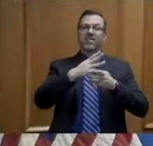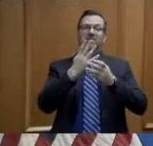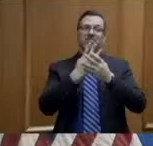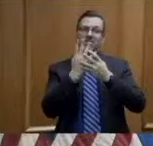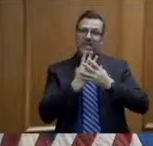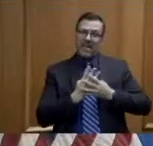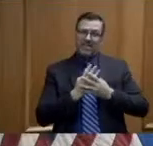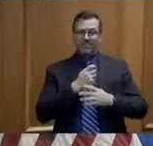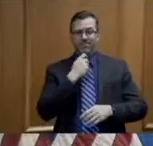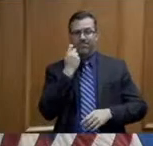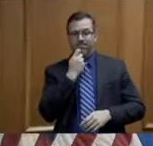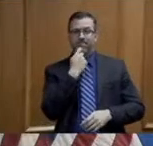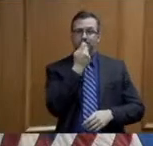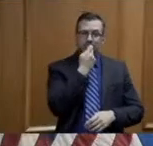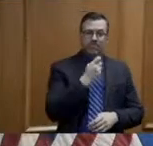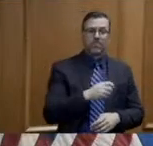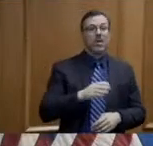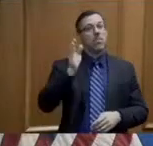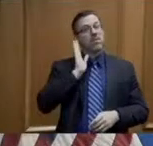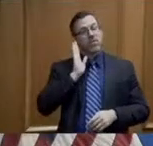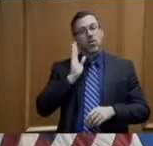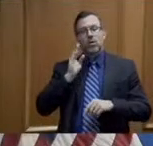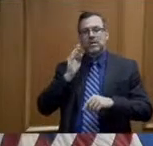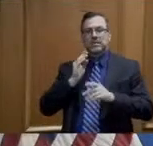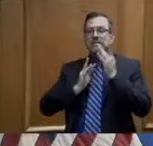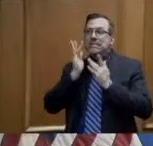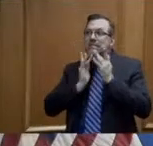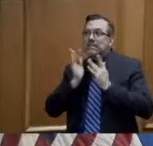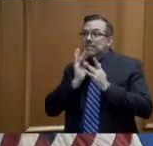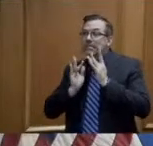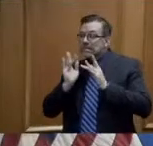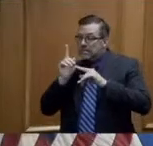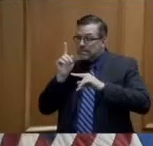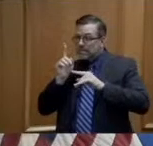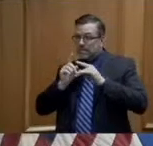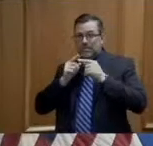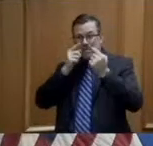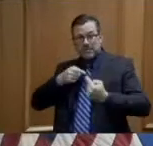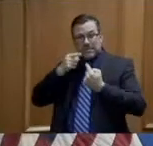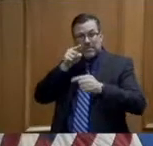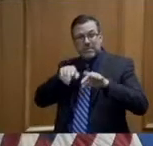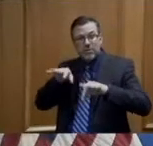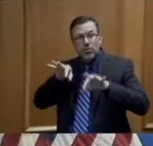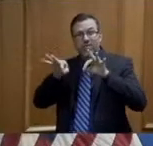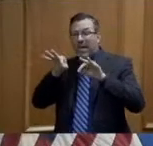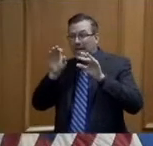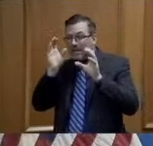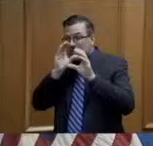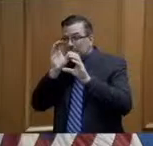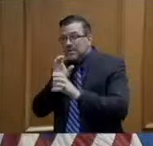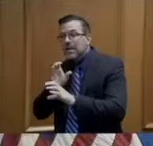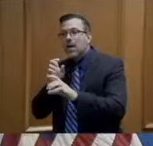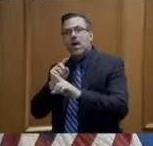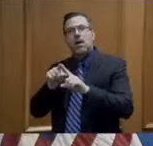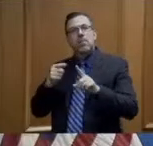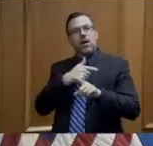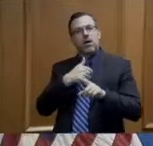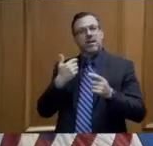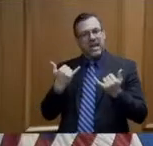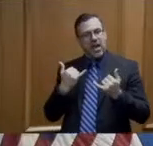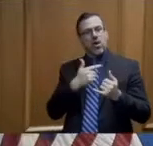to testing. There were limited supplies earlier, but we've known that this was an important part